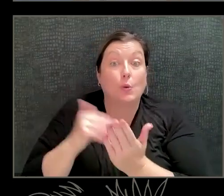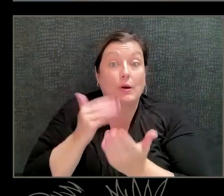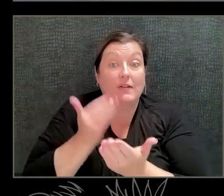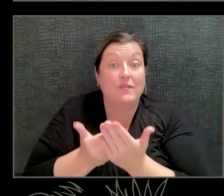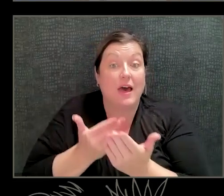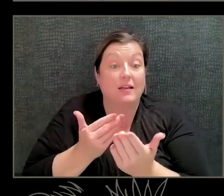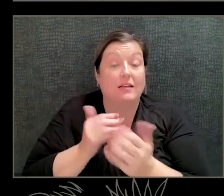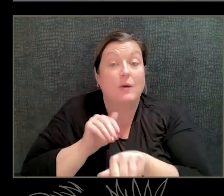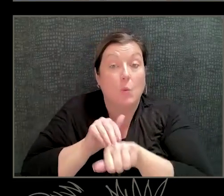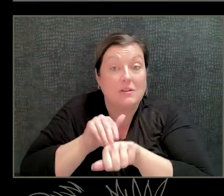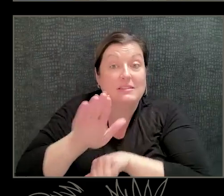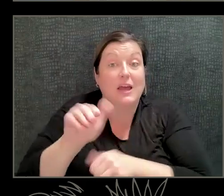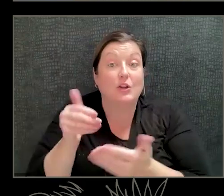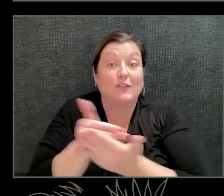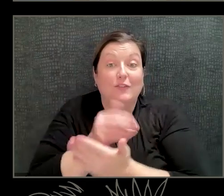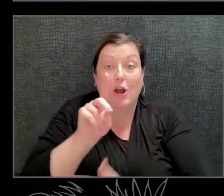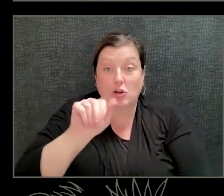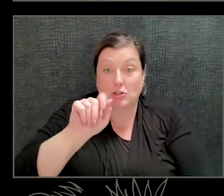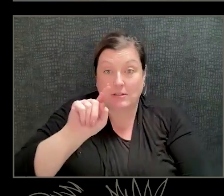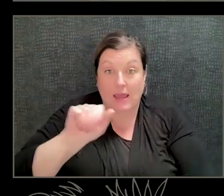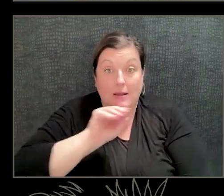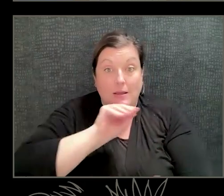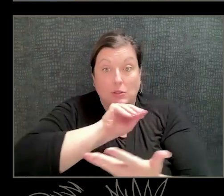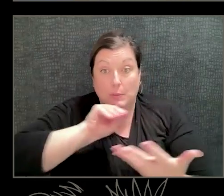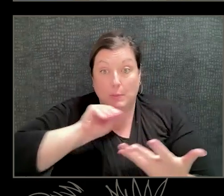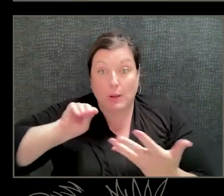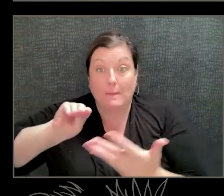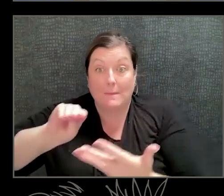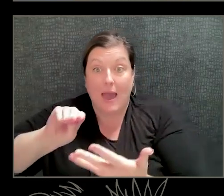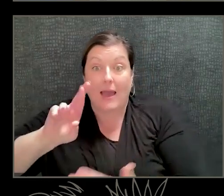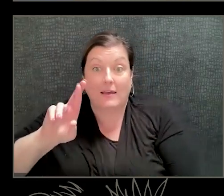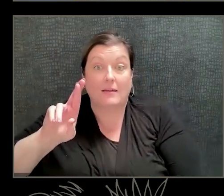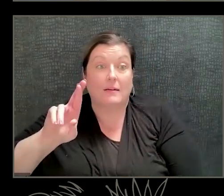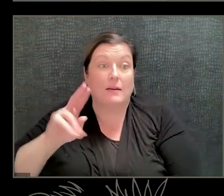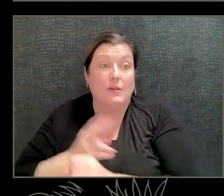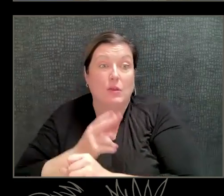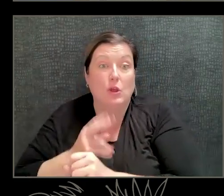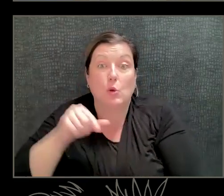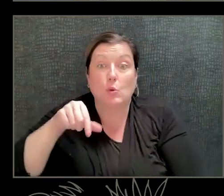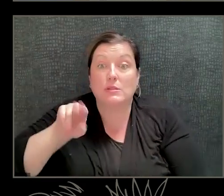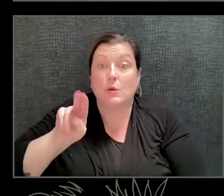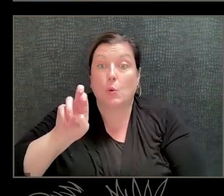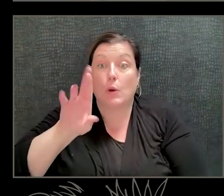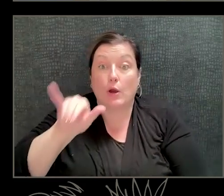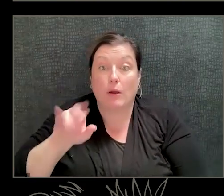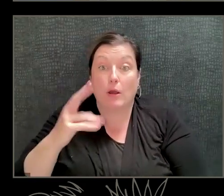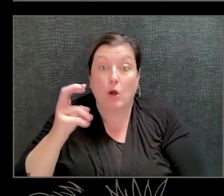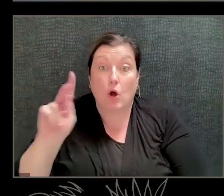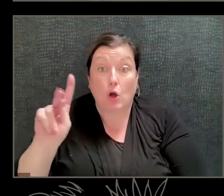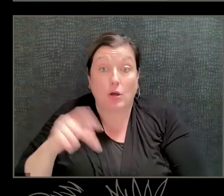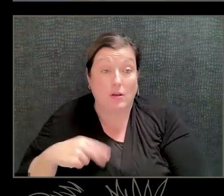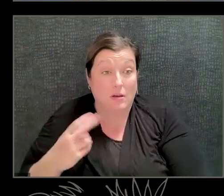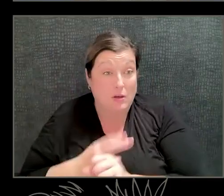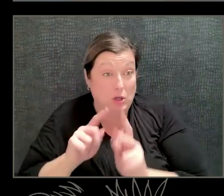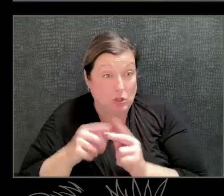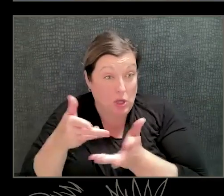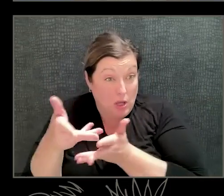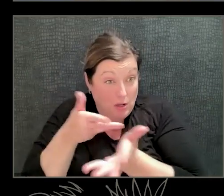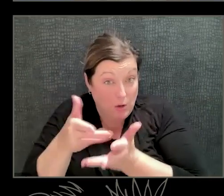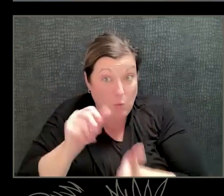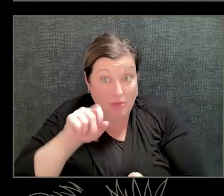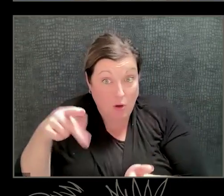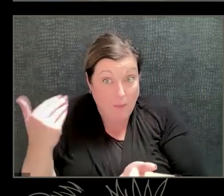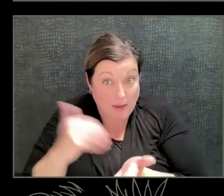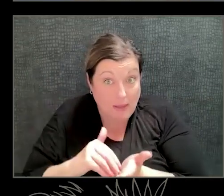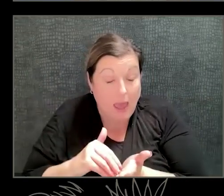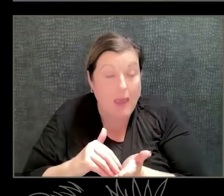fresh data. So stick that fresh data back into the use query hook. And then when the user starts interacting with your app again,